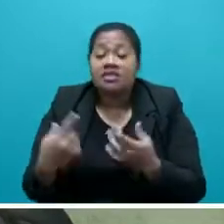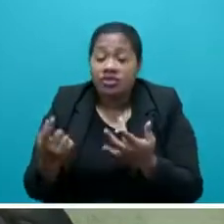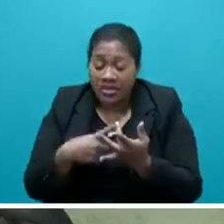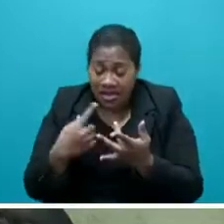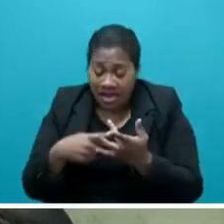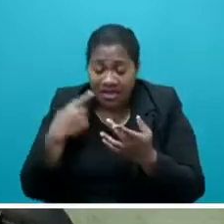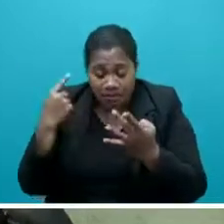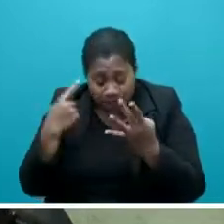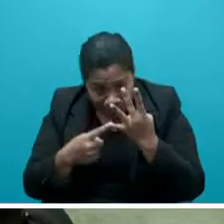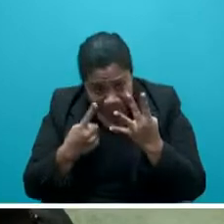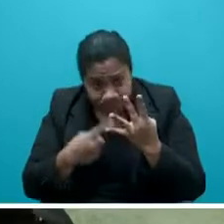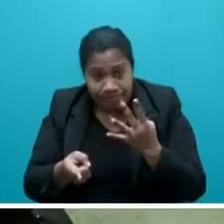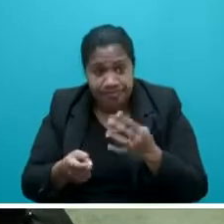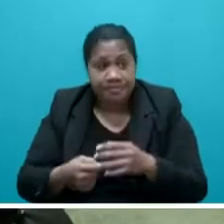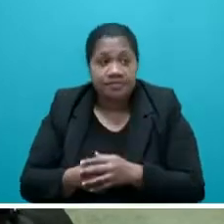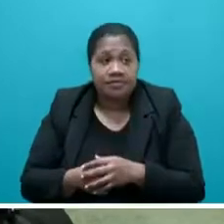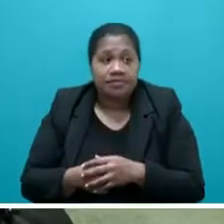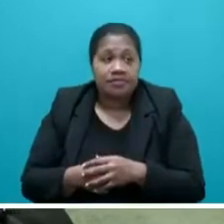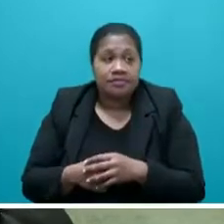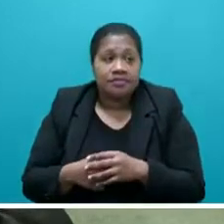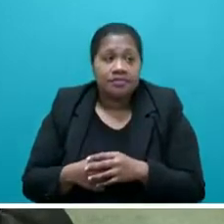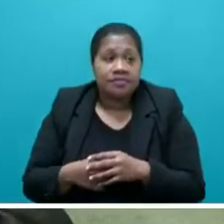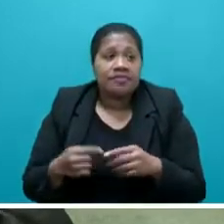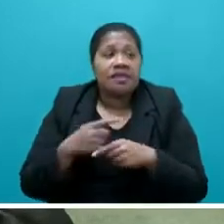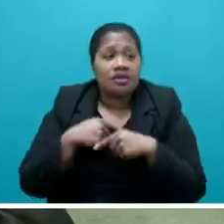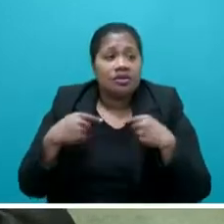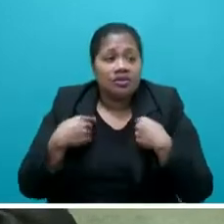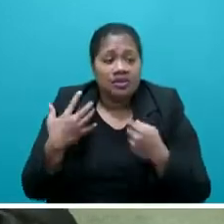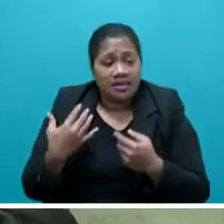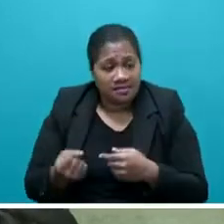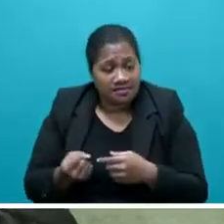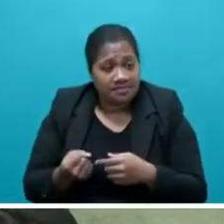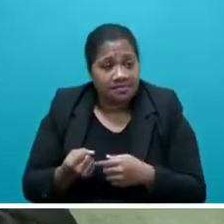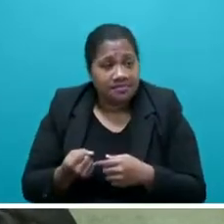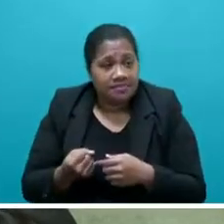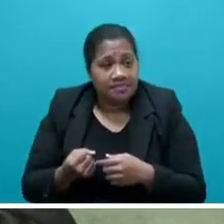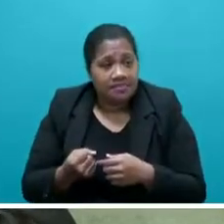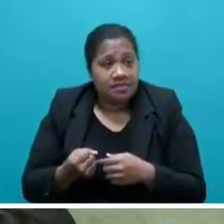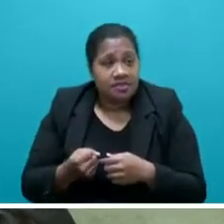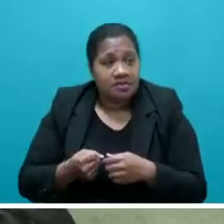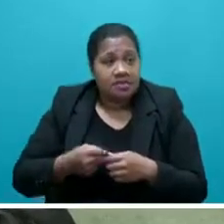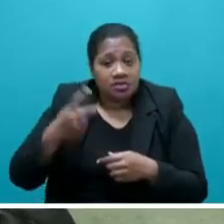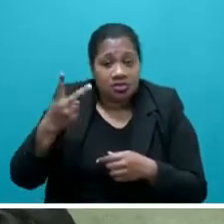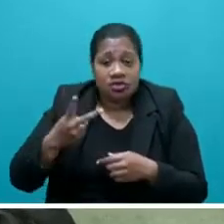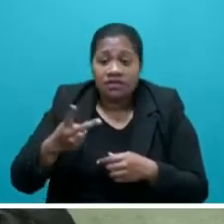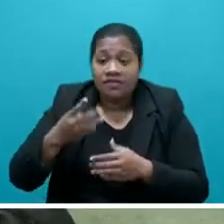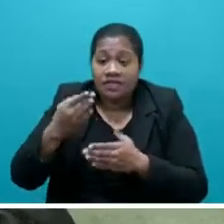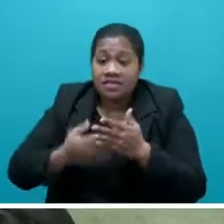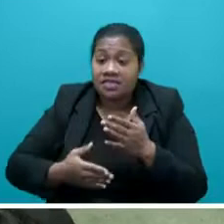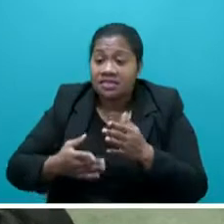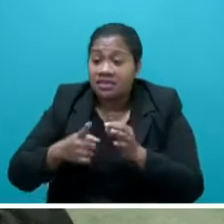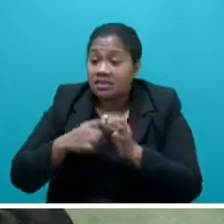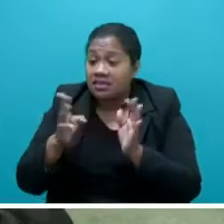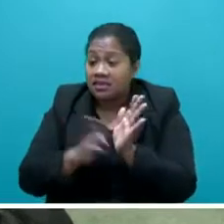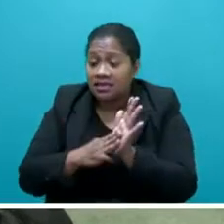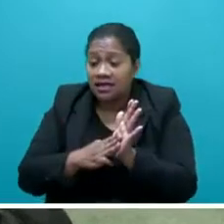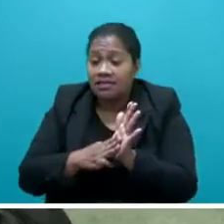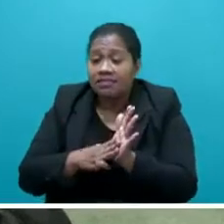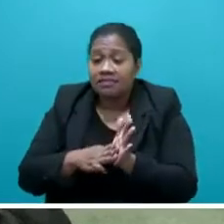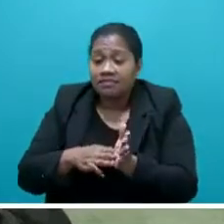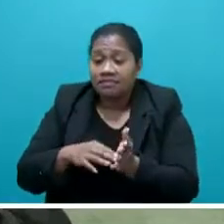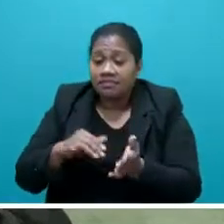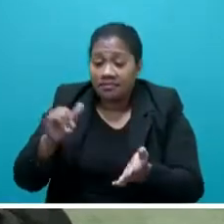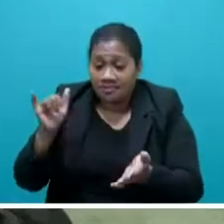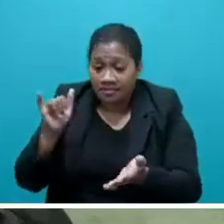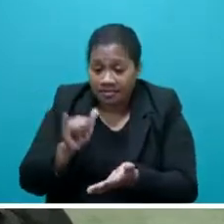have our A350, the first one is going to land at about 12:30 p.m. this Saturday. It's a very proud moment, Mr. Speaker, sir,